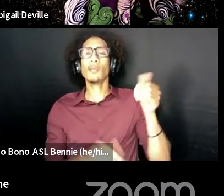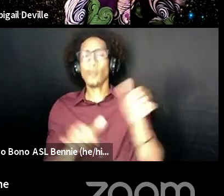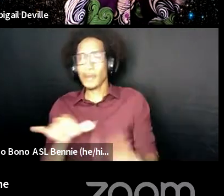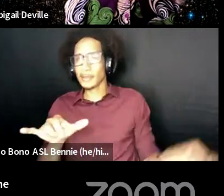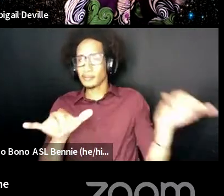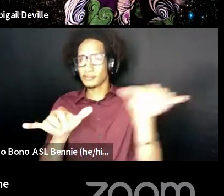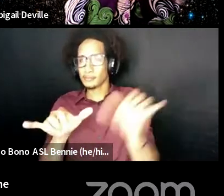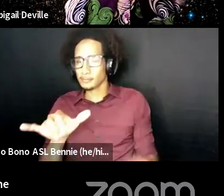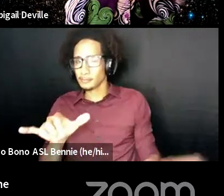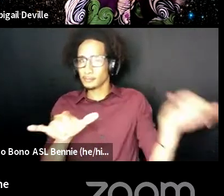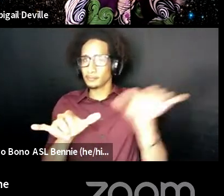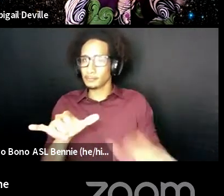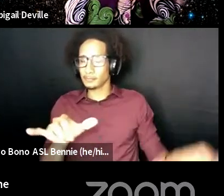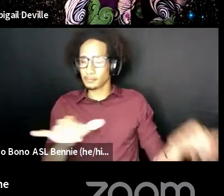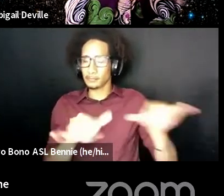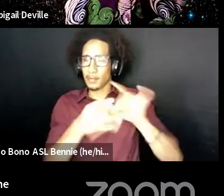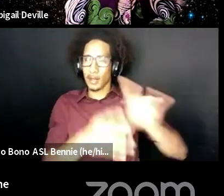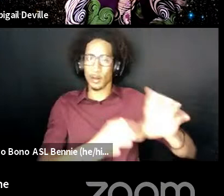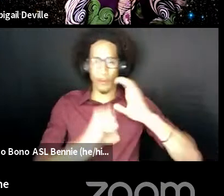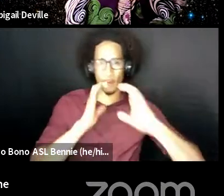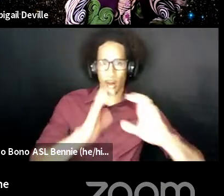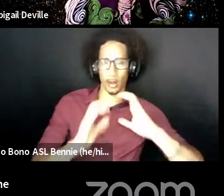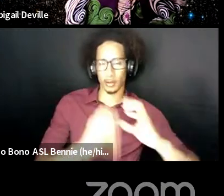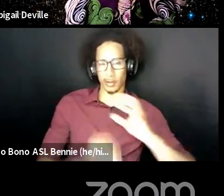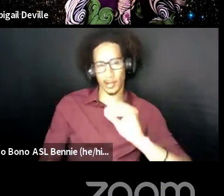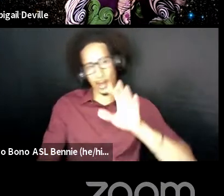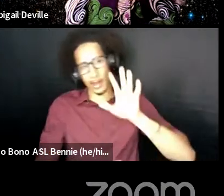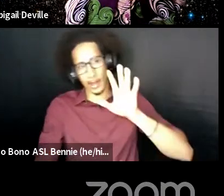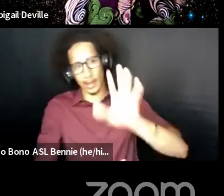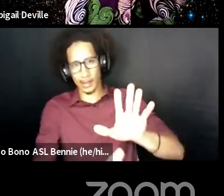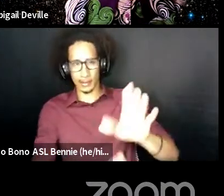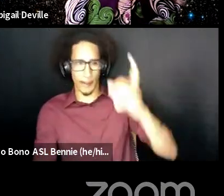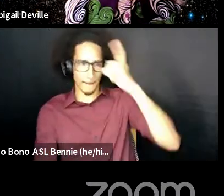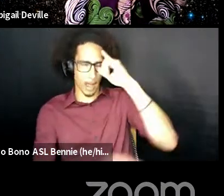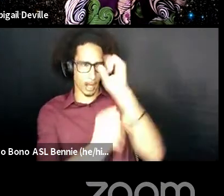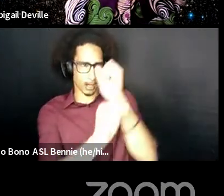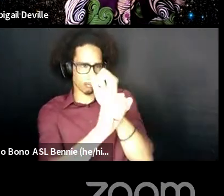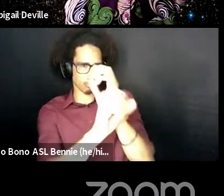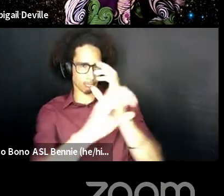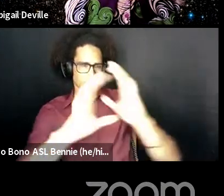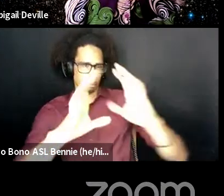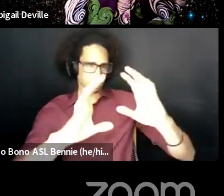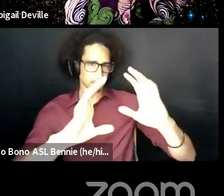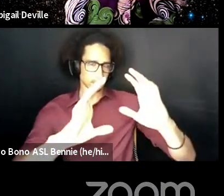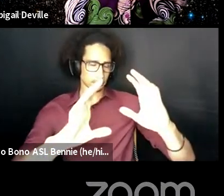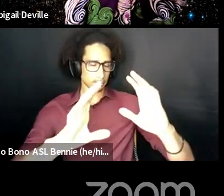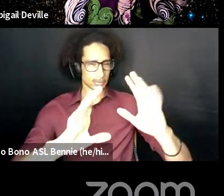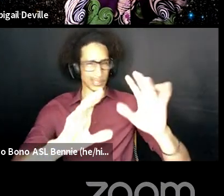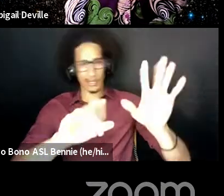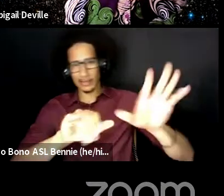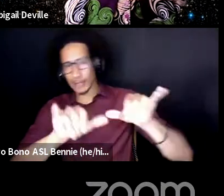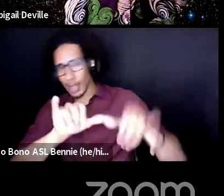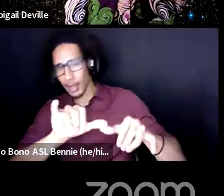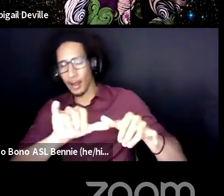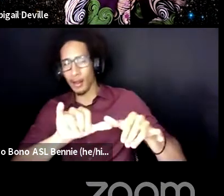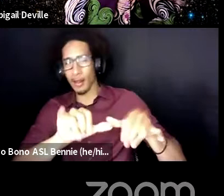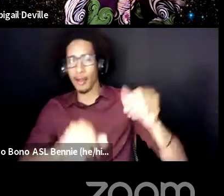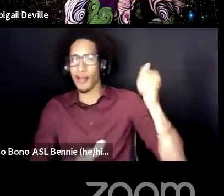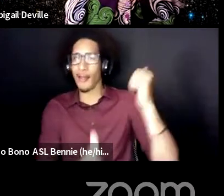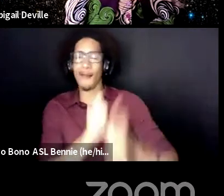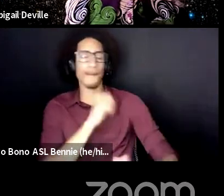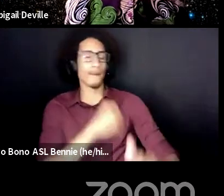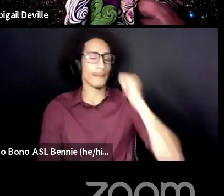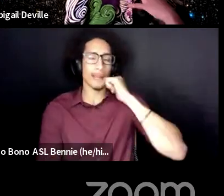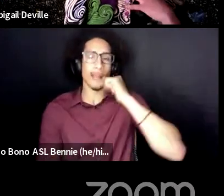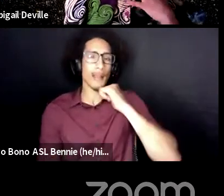of his mind. I think about how every day he literally blows my mind. And I think about how